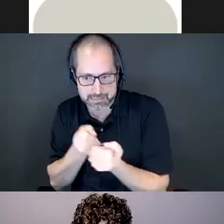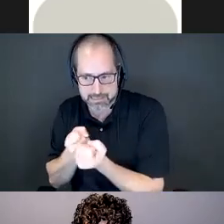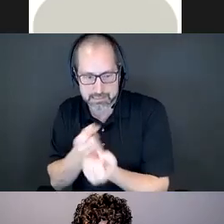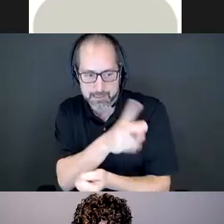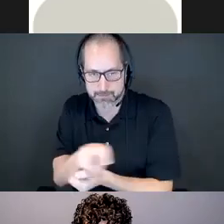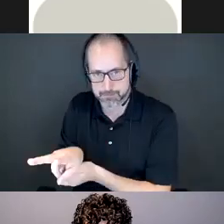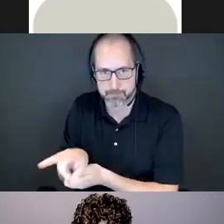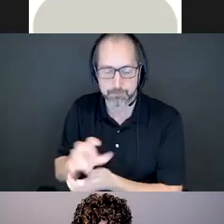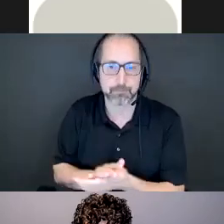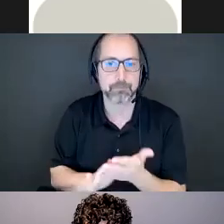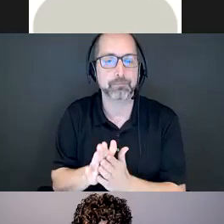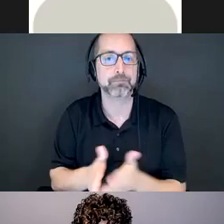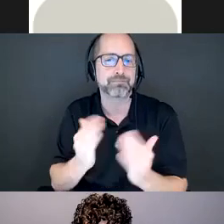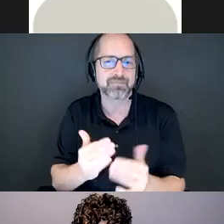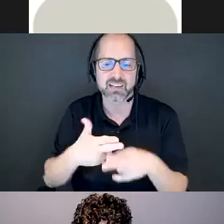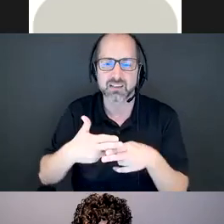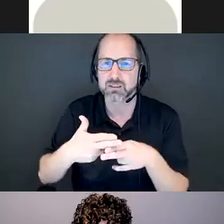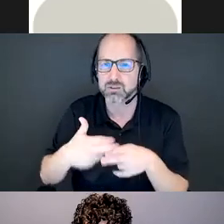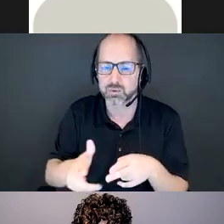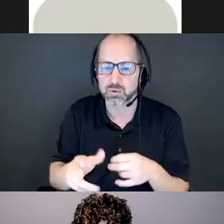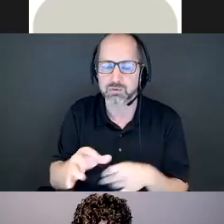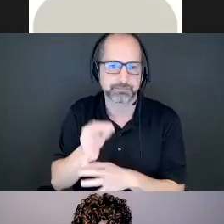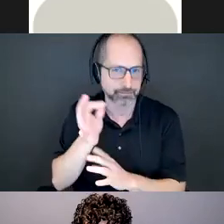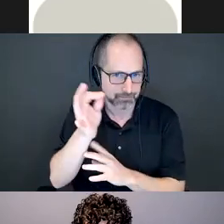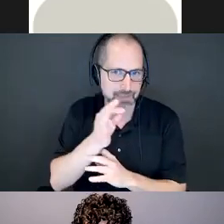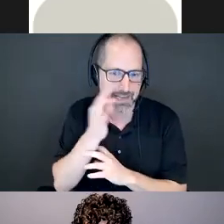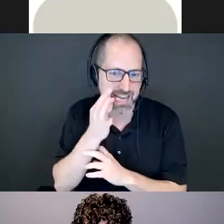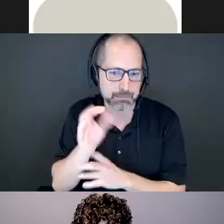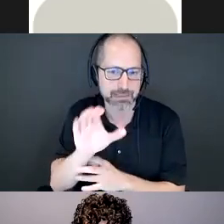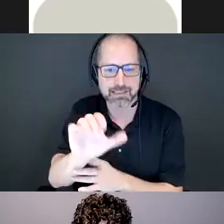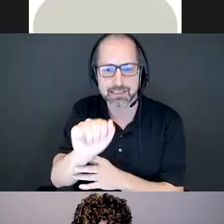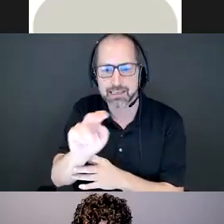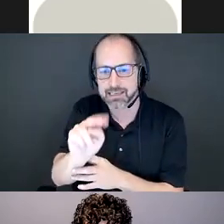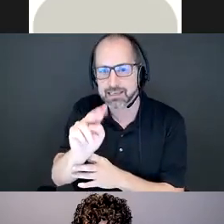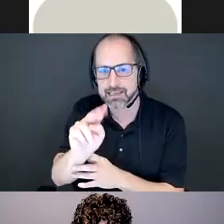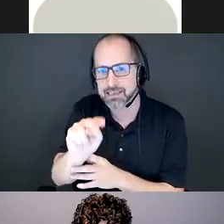Just quickly about cannabis.